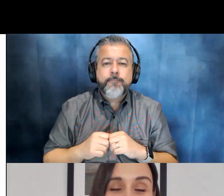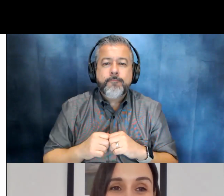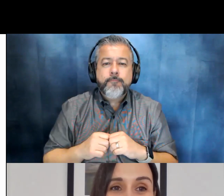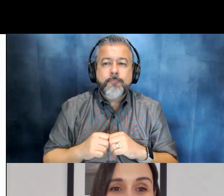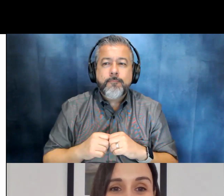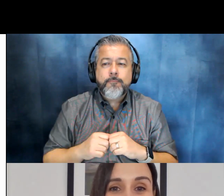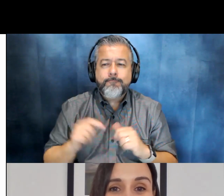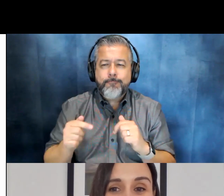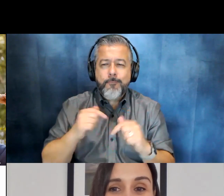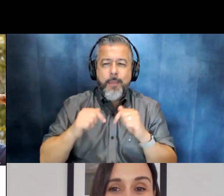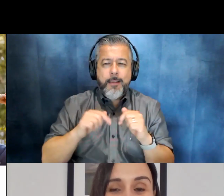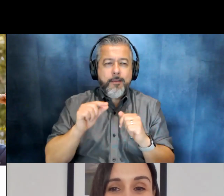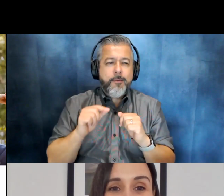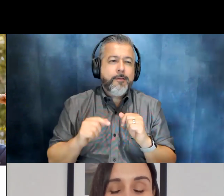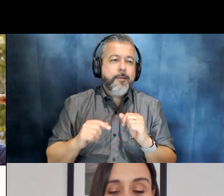can we just go back a little bit?